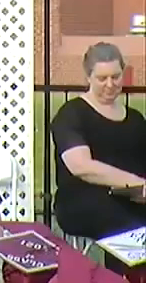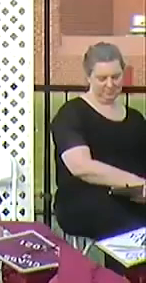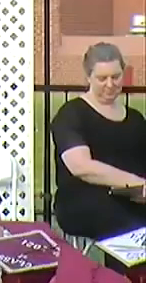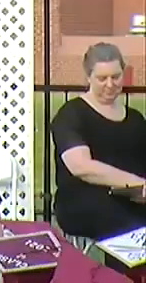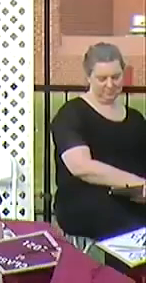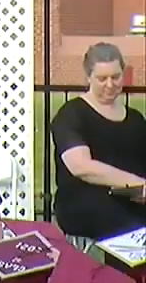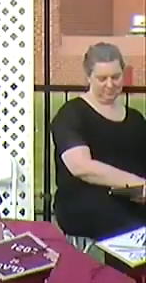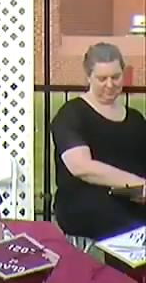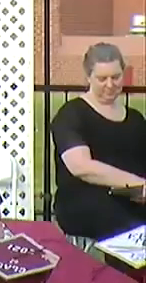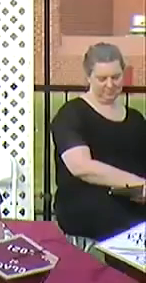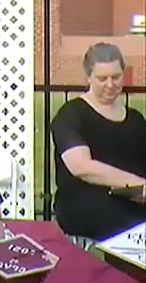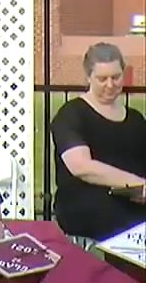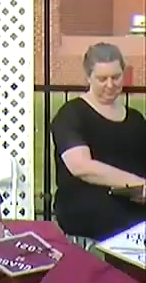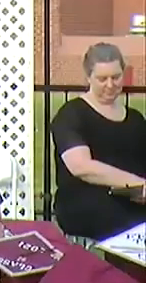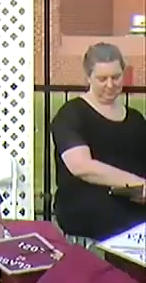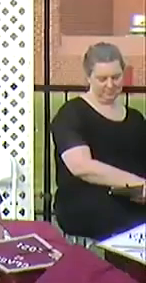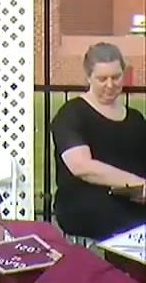Catherine Elizabeth Sutka.